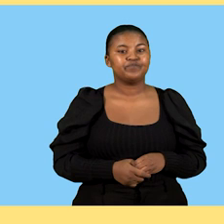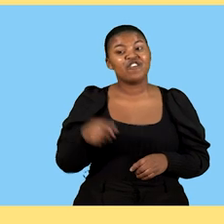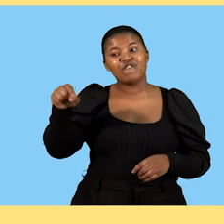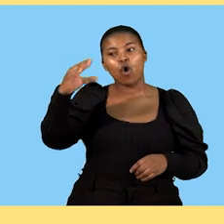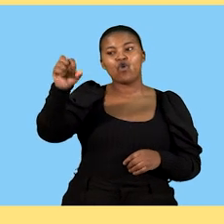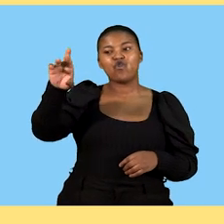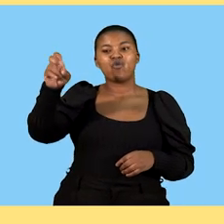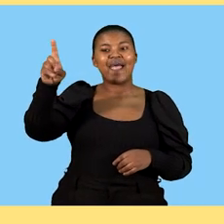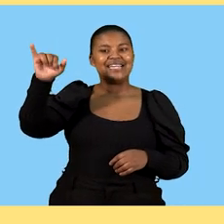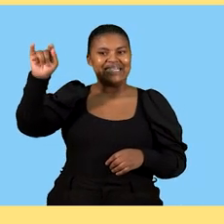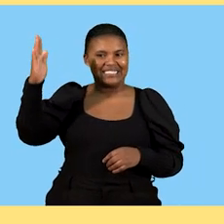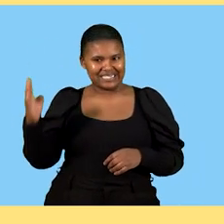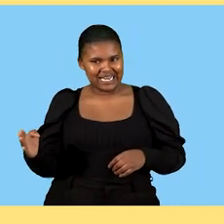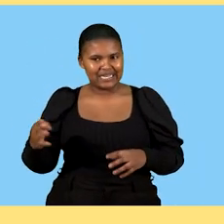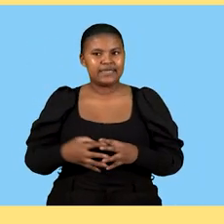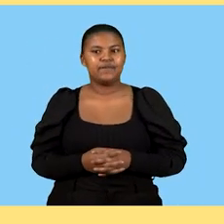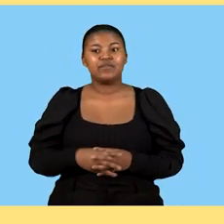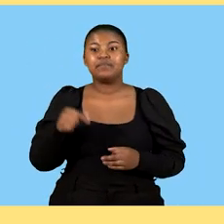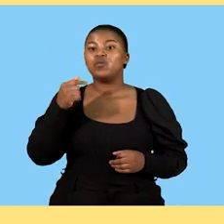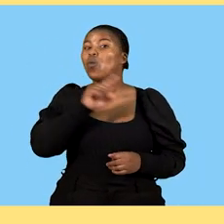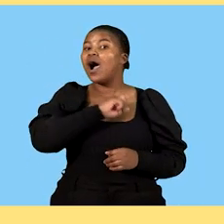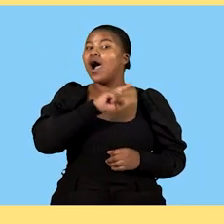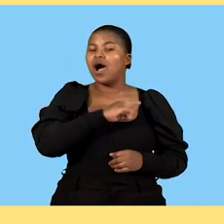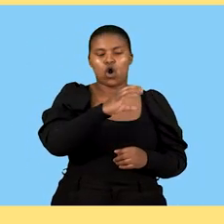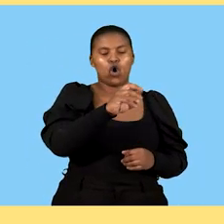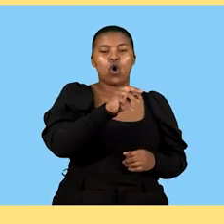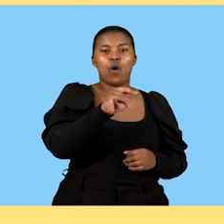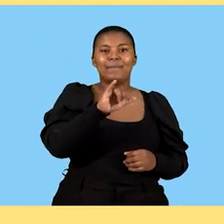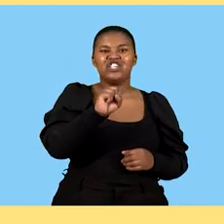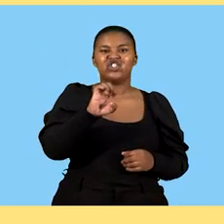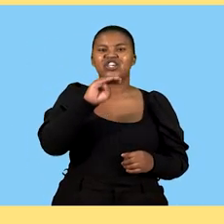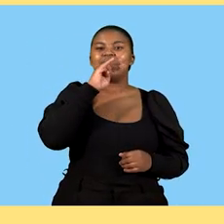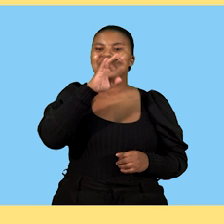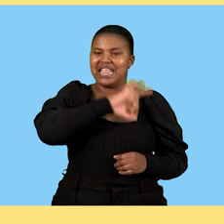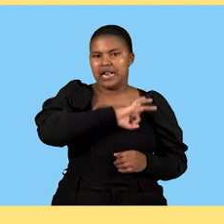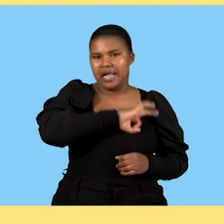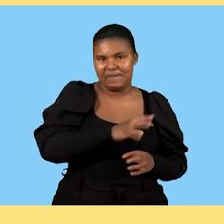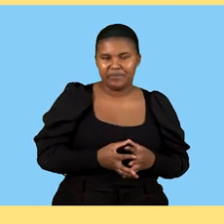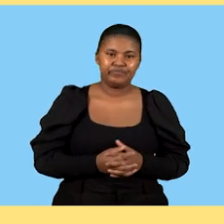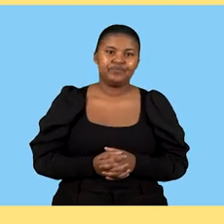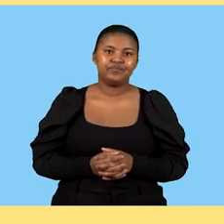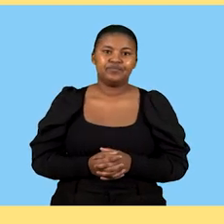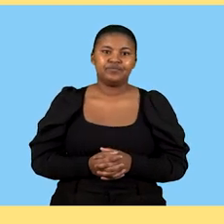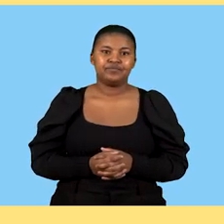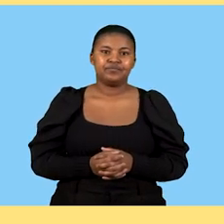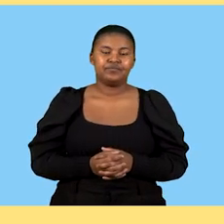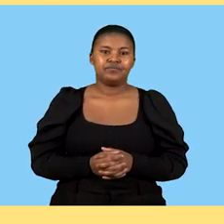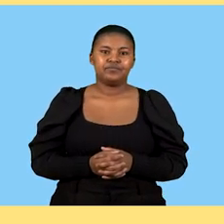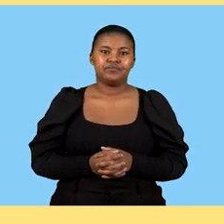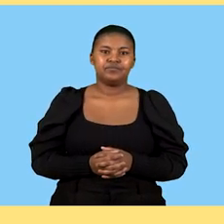an expense. So I'll bring it to the debit side of the profit and loss. And I'll bring the full amount, which is